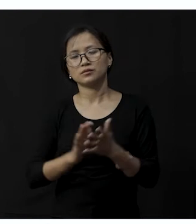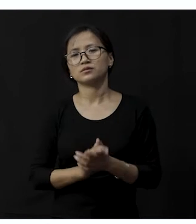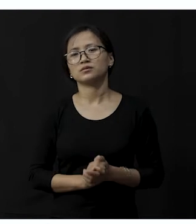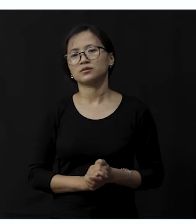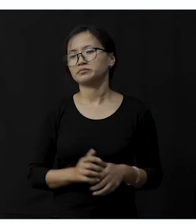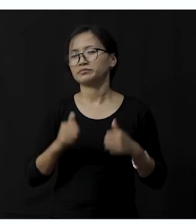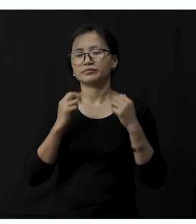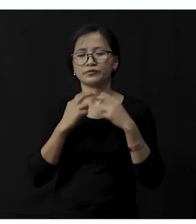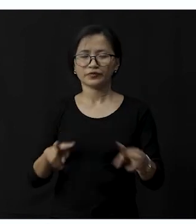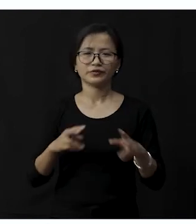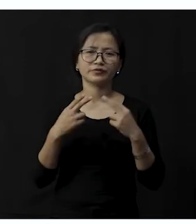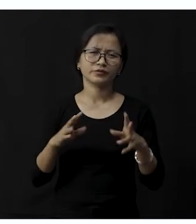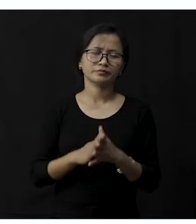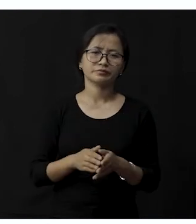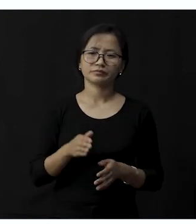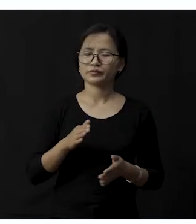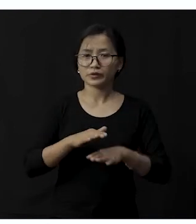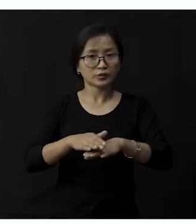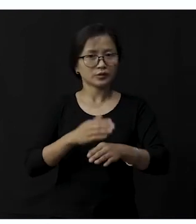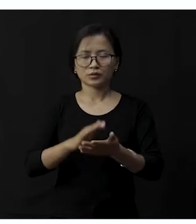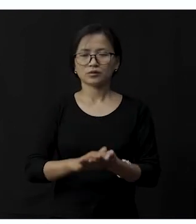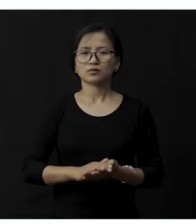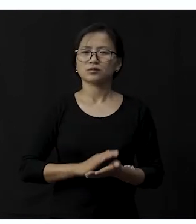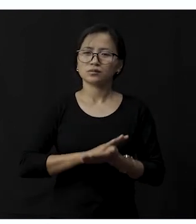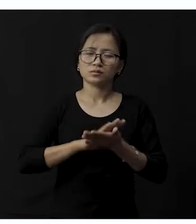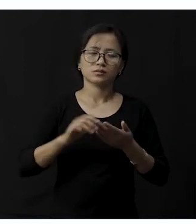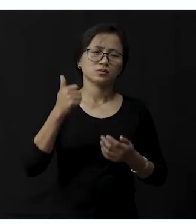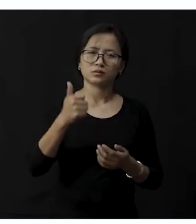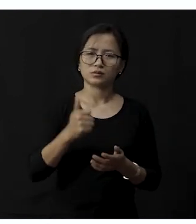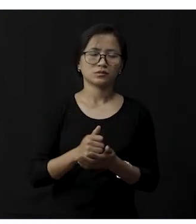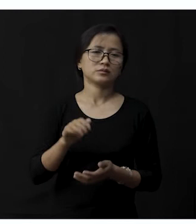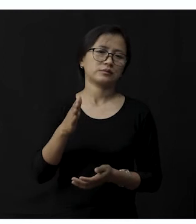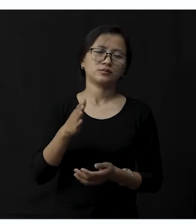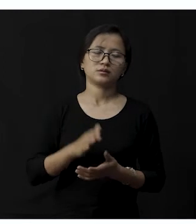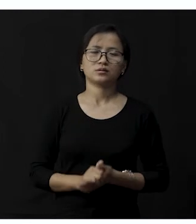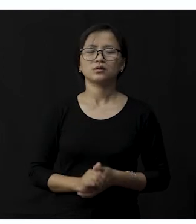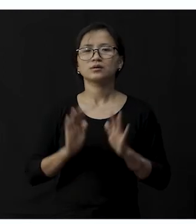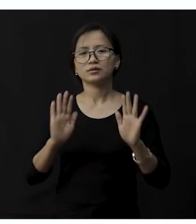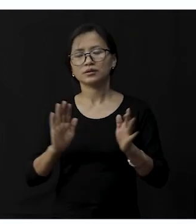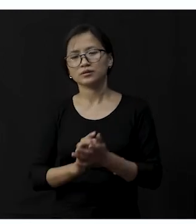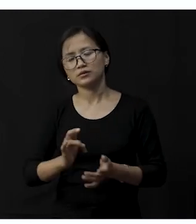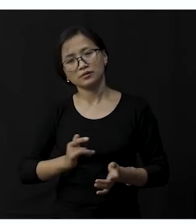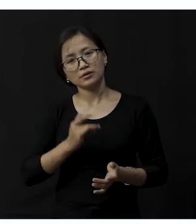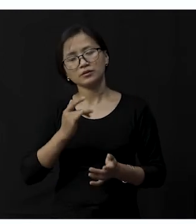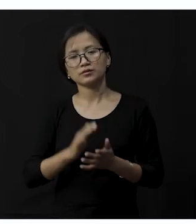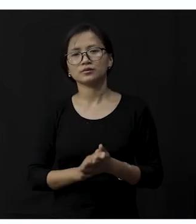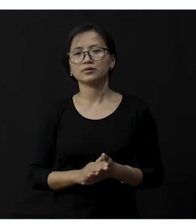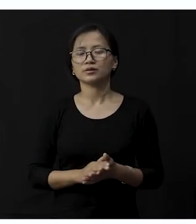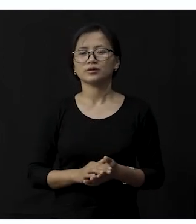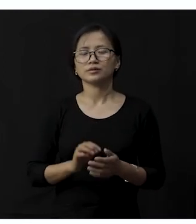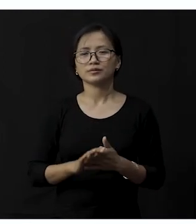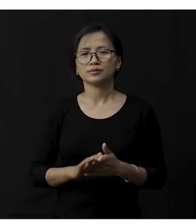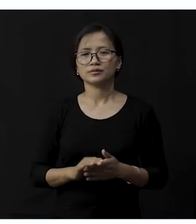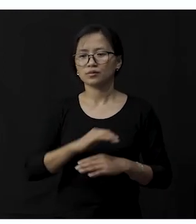very smooth. So bumpy is how I'm describing my ride. And that is your adjective. Then slimy and furry. So all